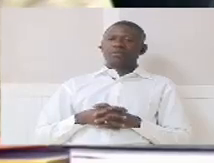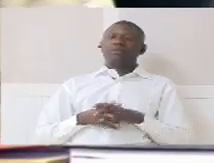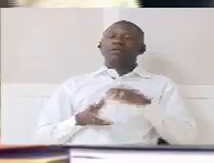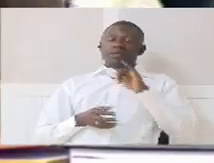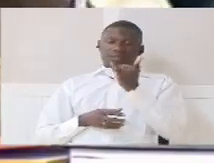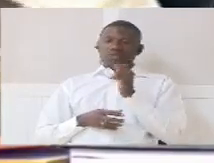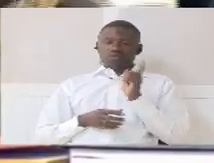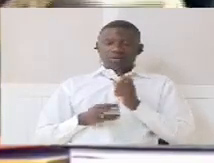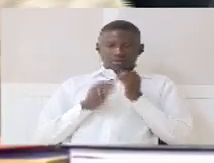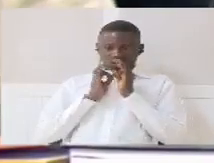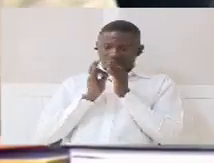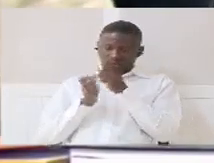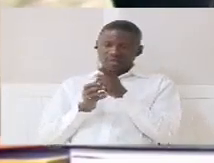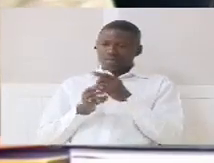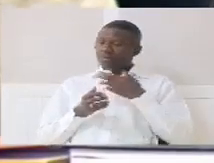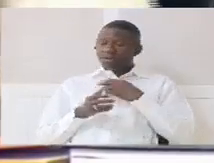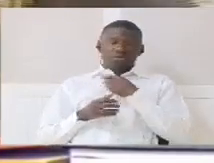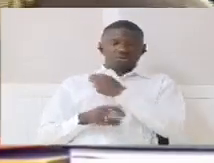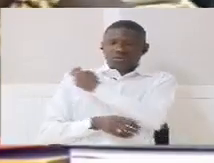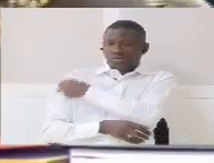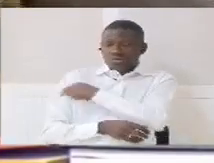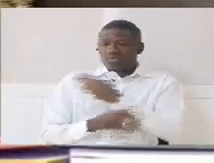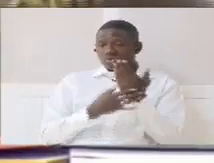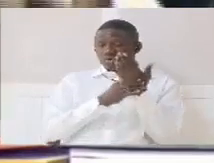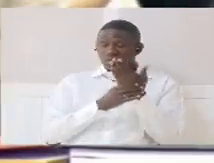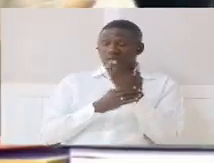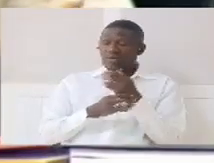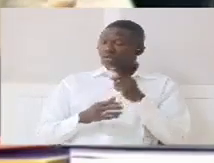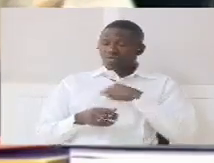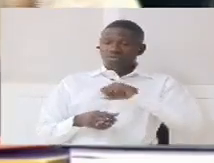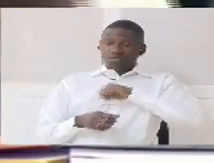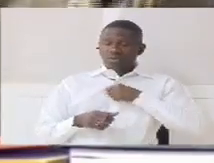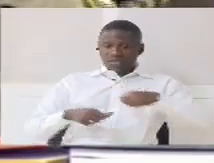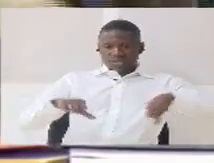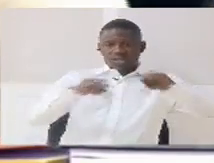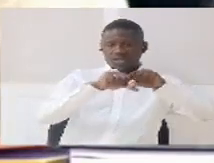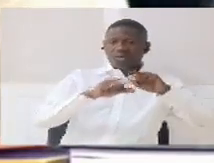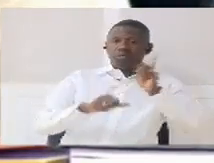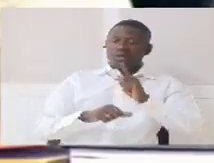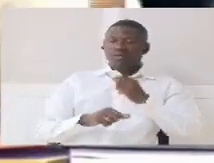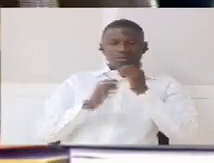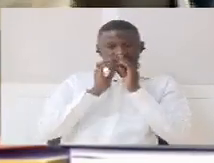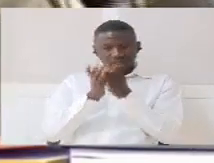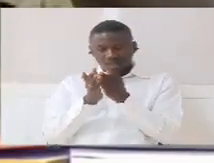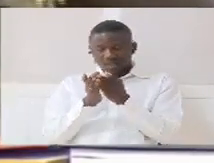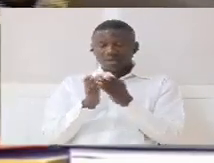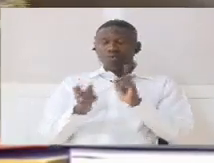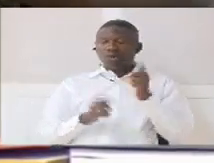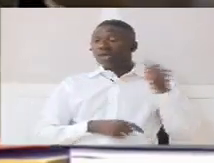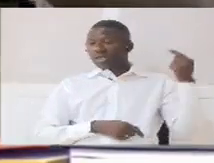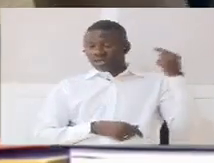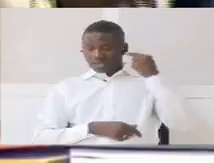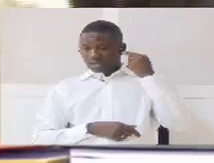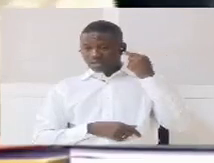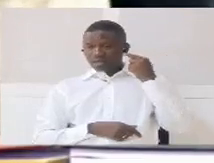not a medical doctor. It am in that area. And that is also not my area. What can mean for? But what I'm saying, what I used to hear, because in a